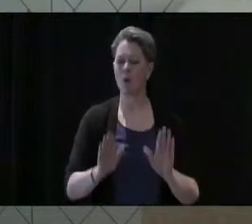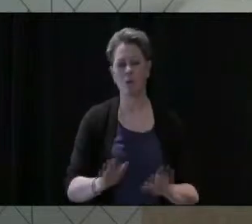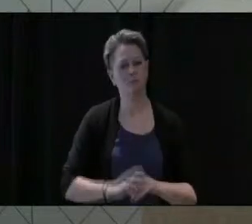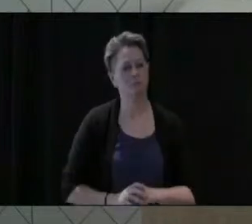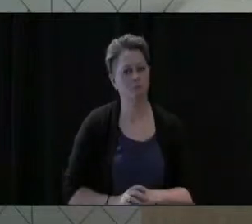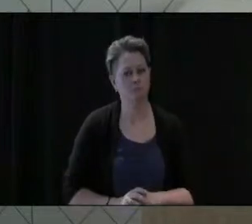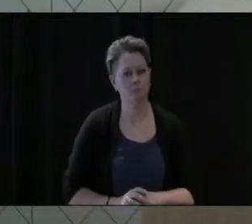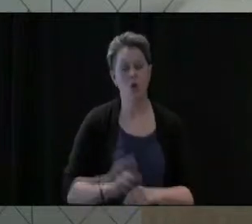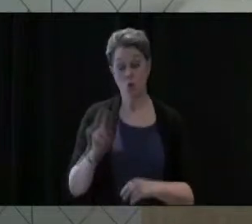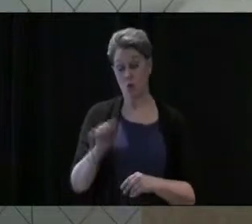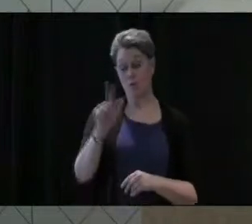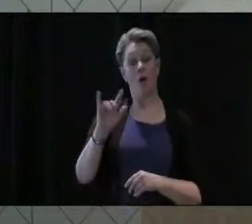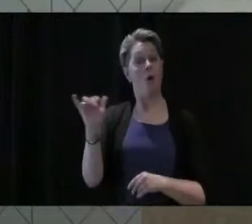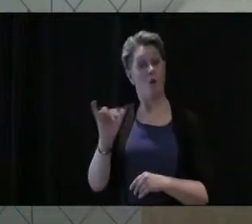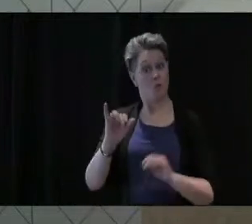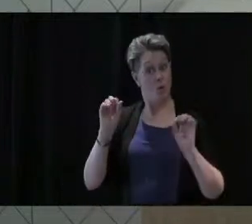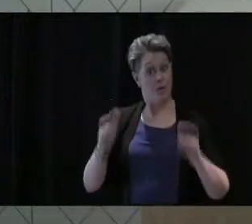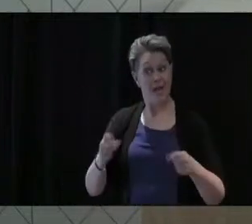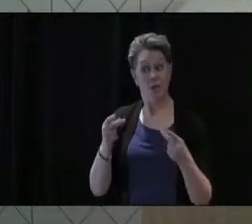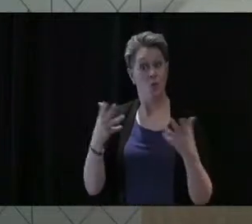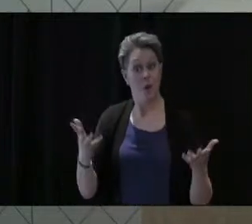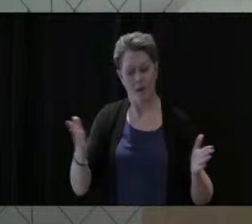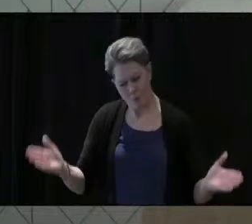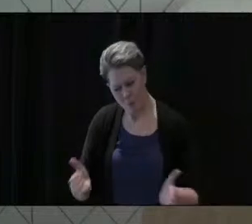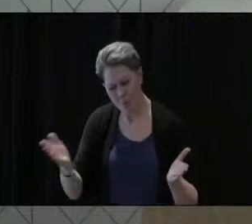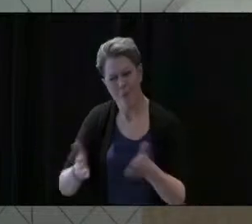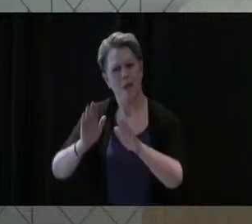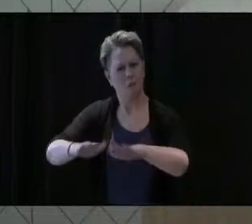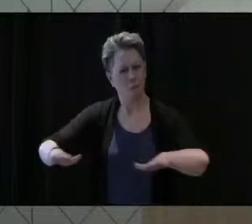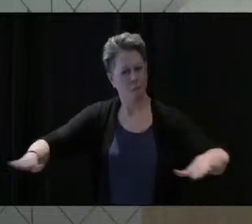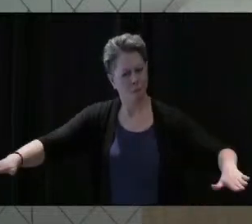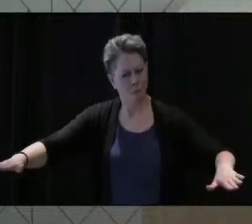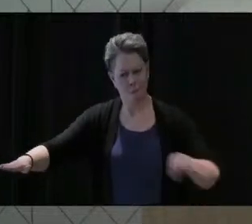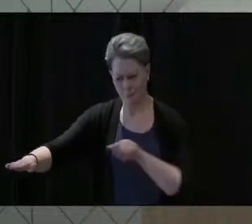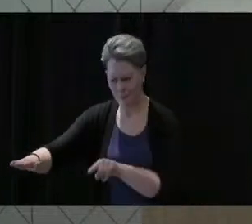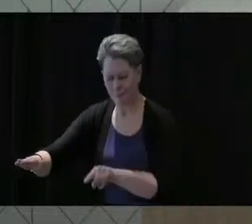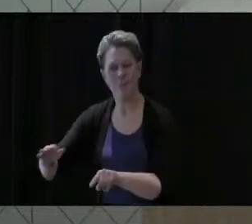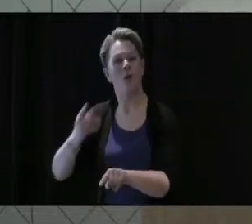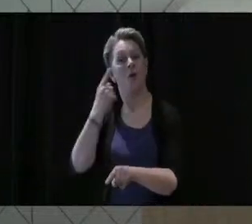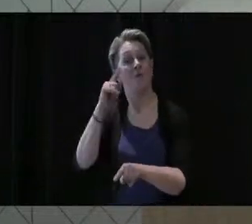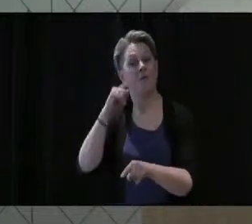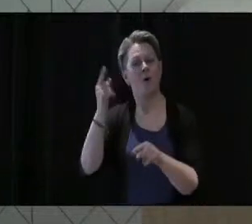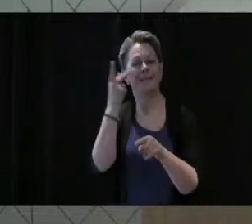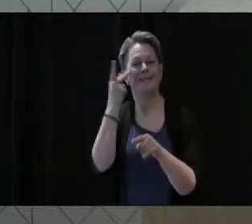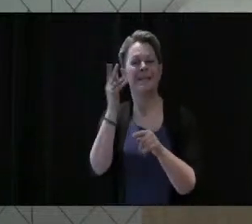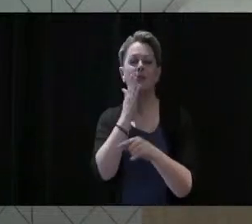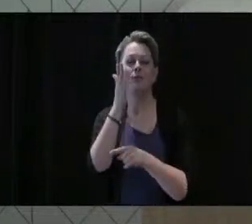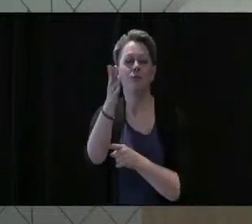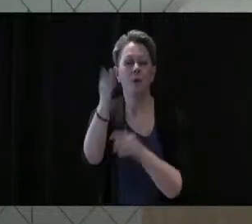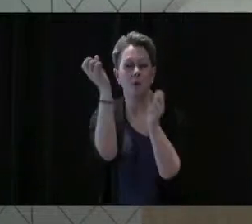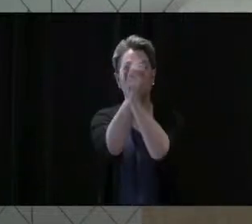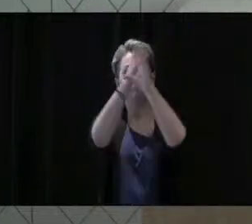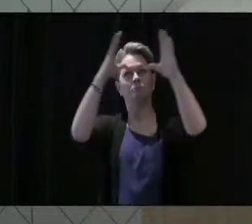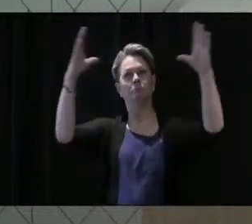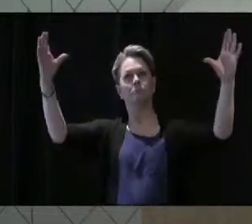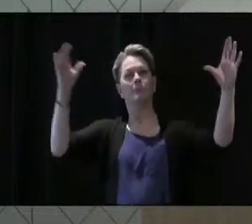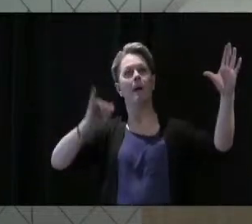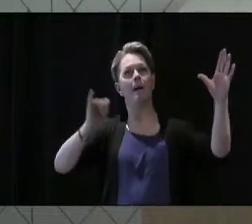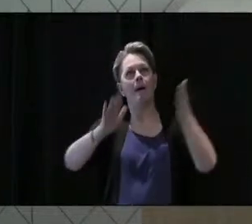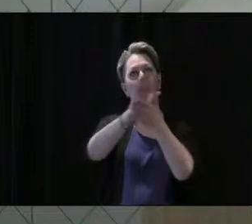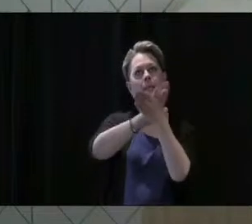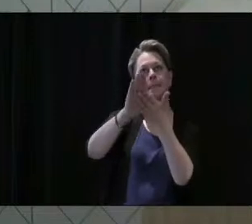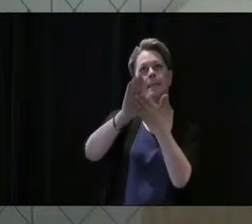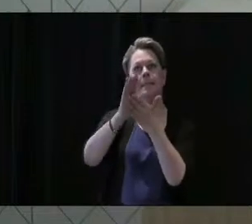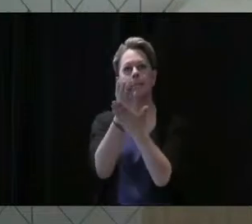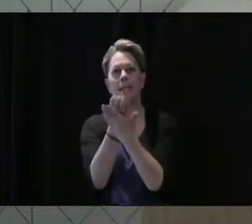better in preparing our youngsters to take on the challenges of a green economy, the dependency ratio, and